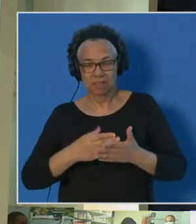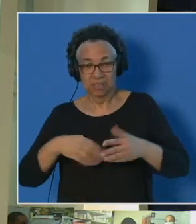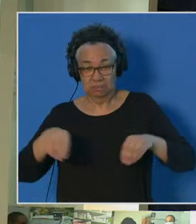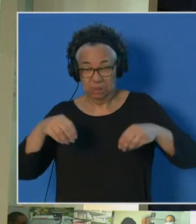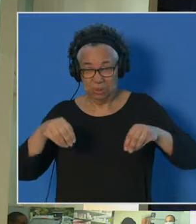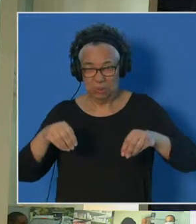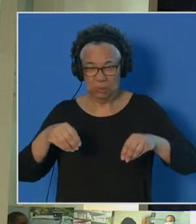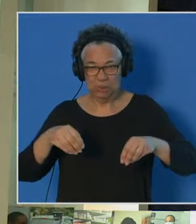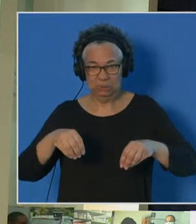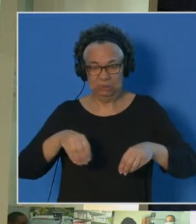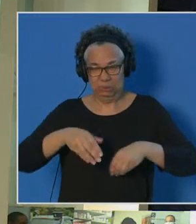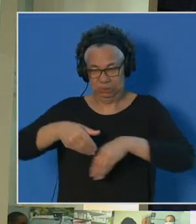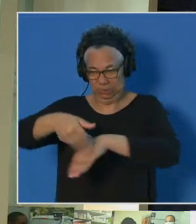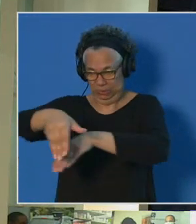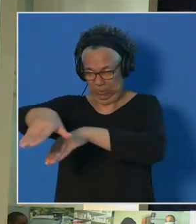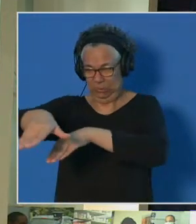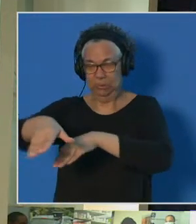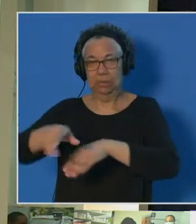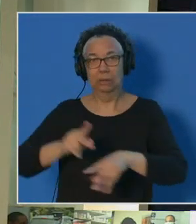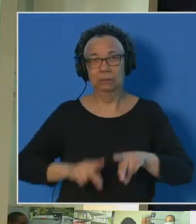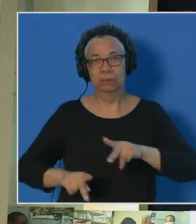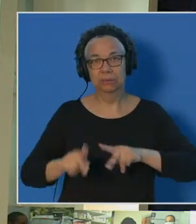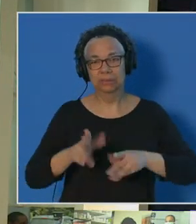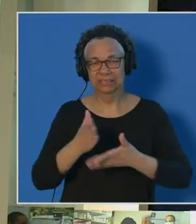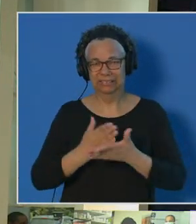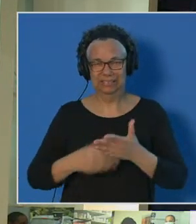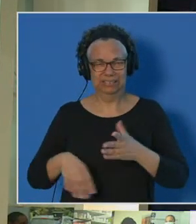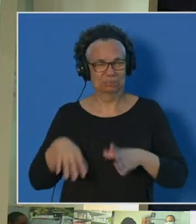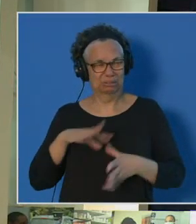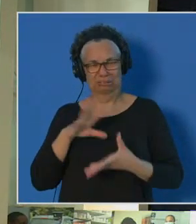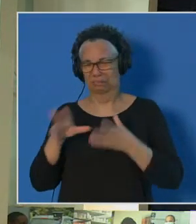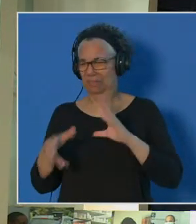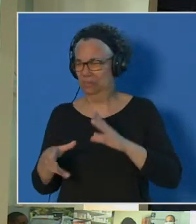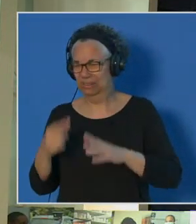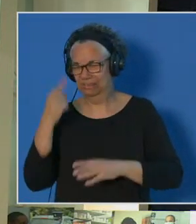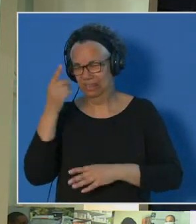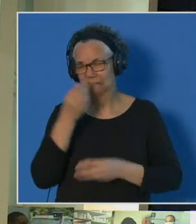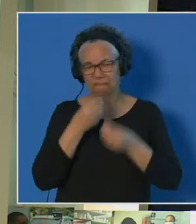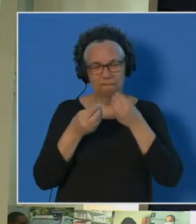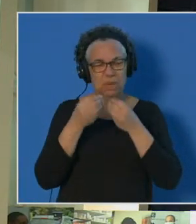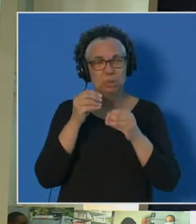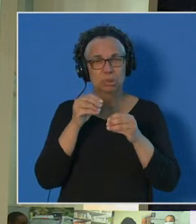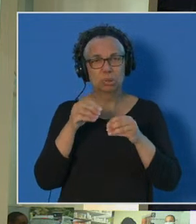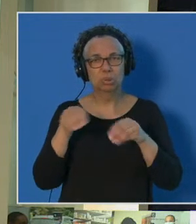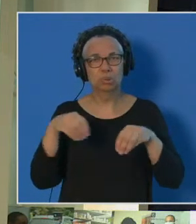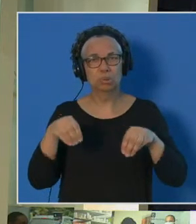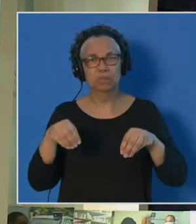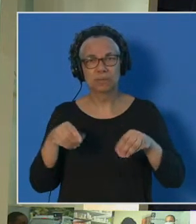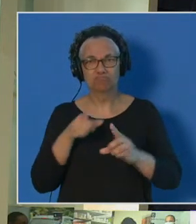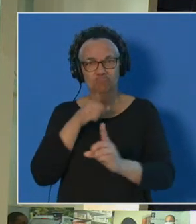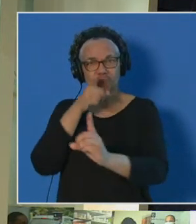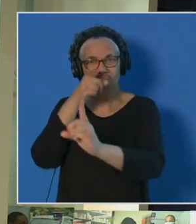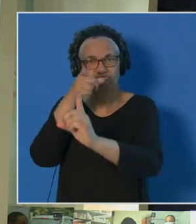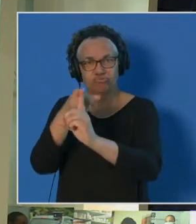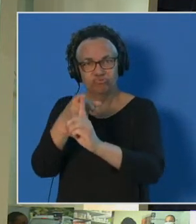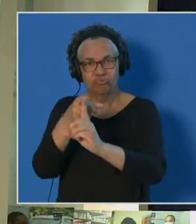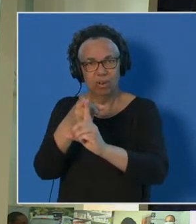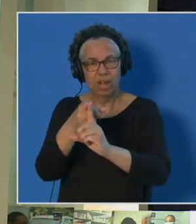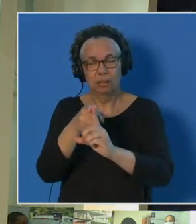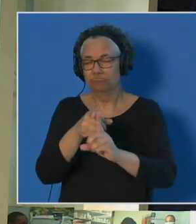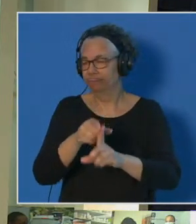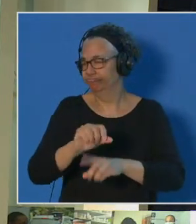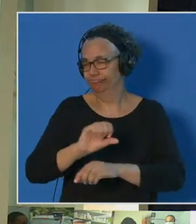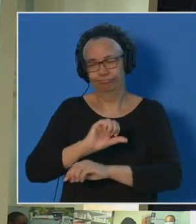many customers, some of whom are confused and say they think grocery stores are being targeted, as no other retailers still